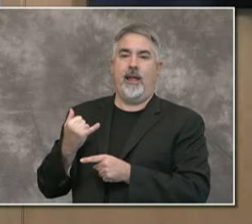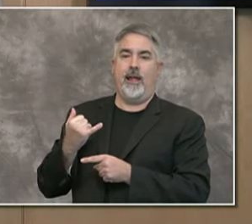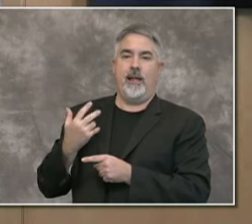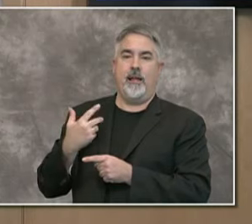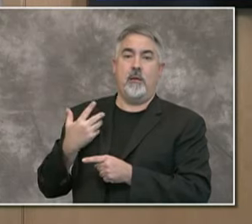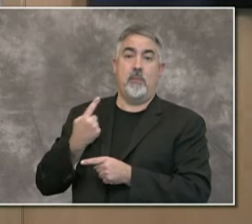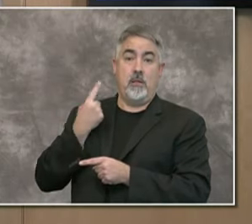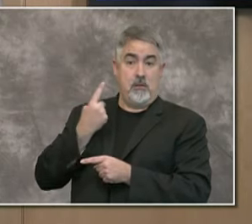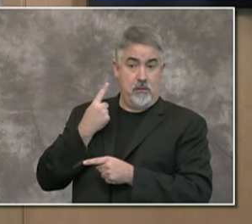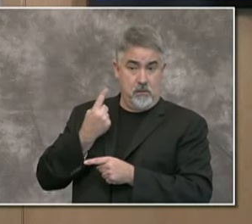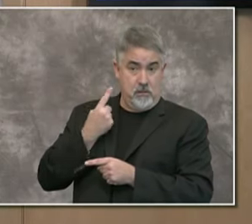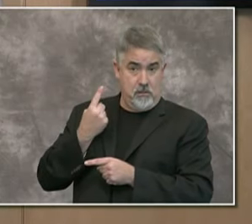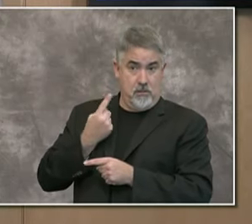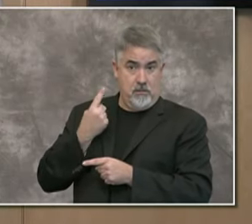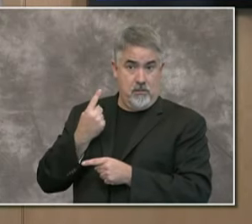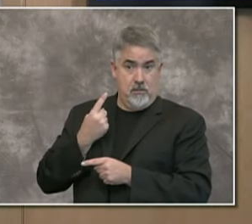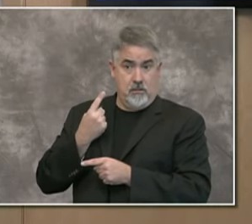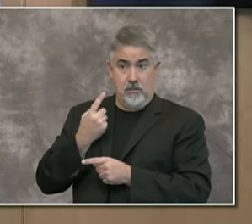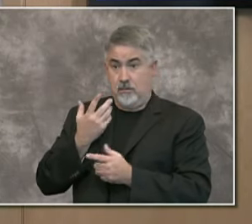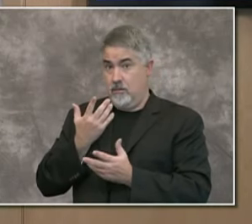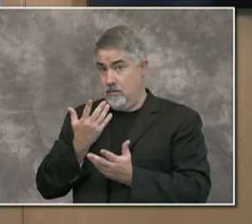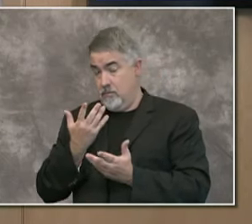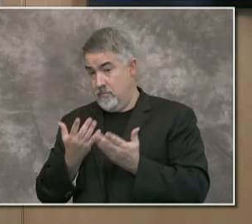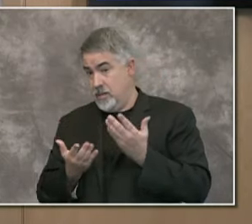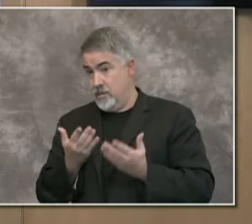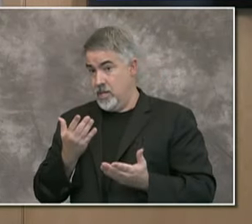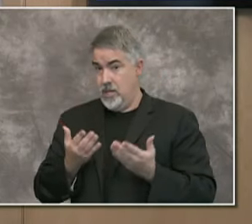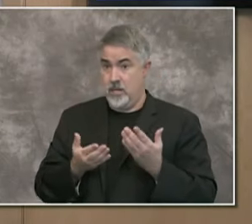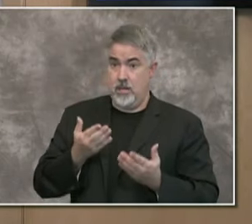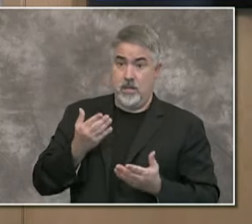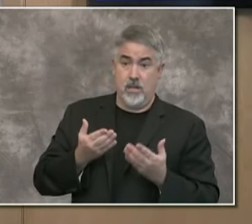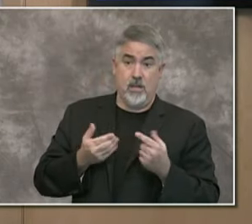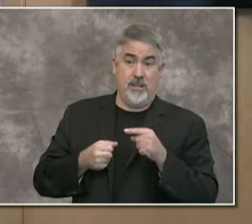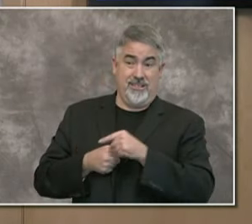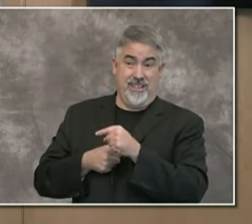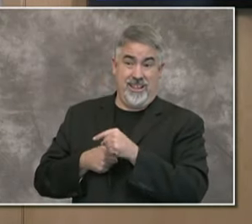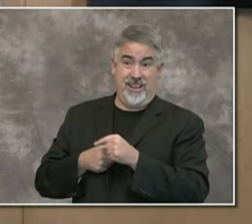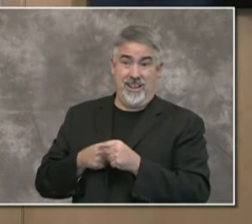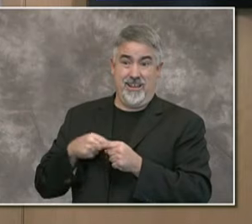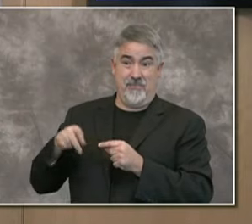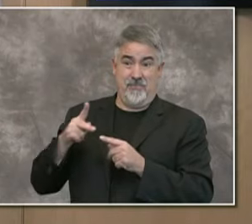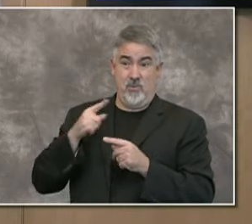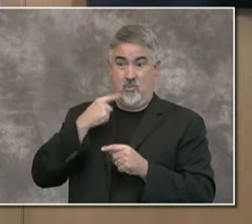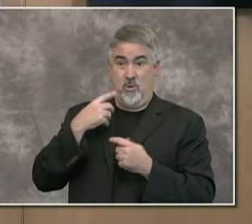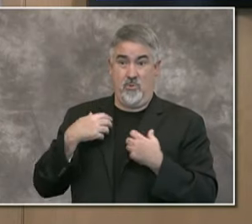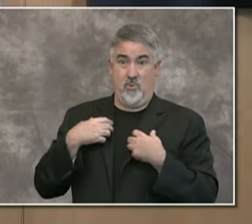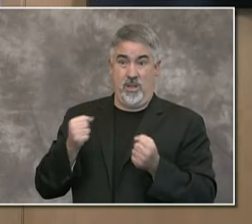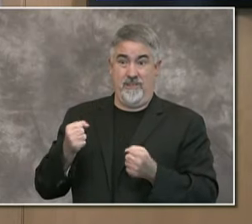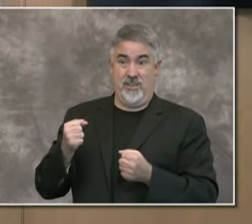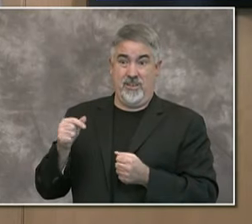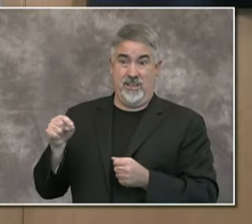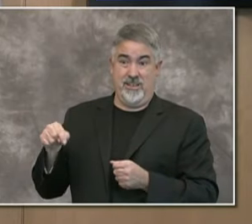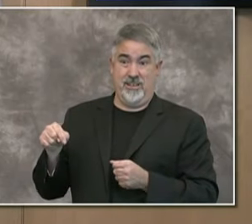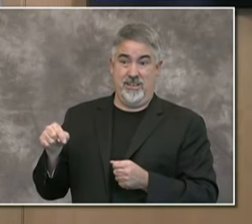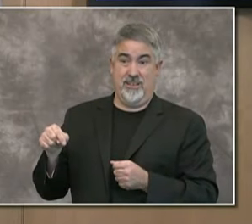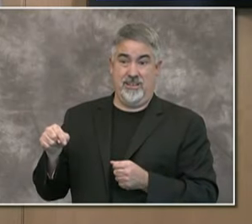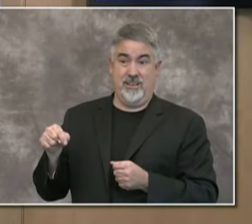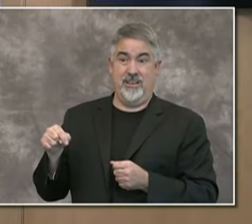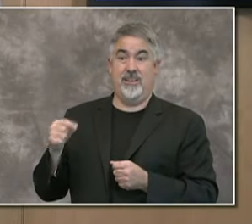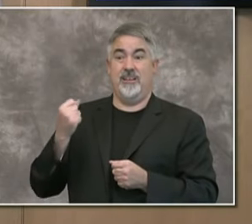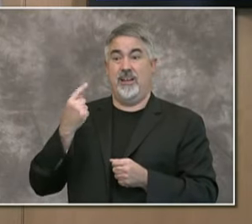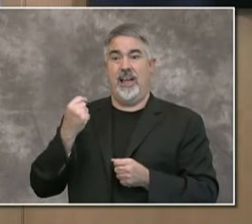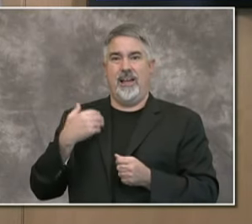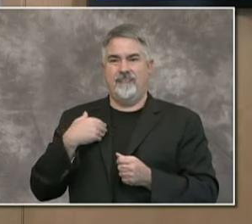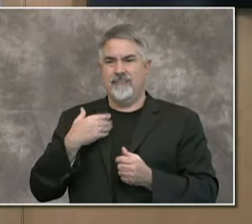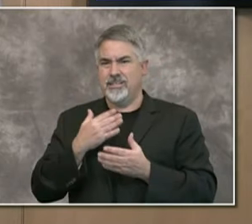consider is the possibility, knowing now that the things are in place at a national level,